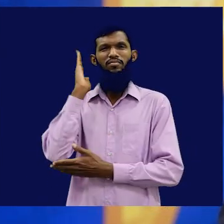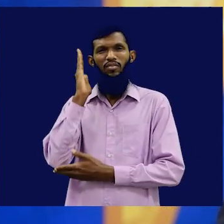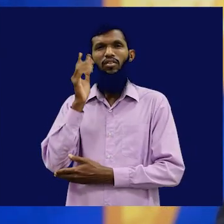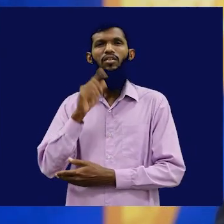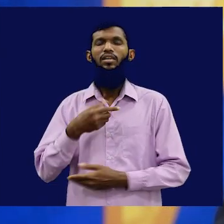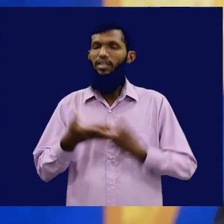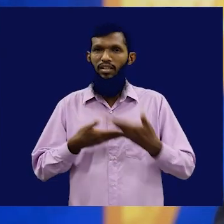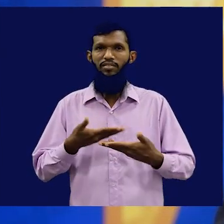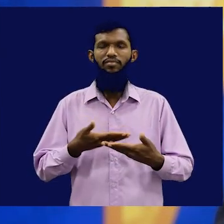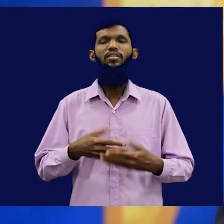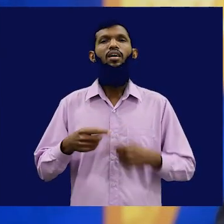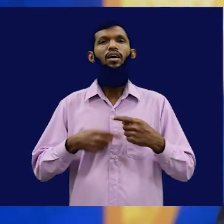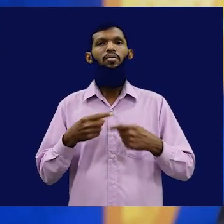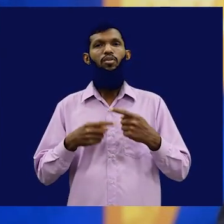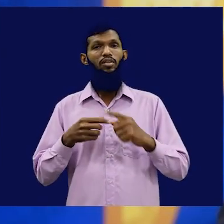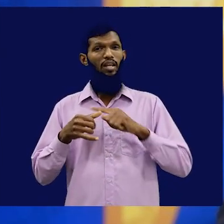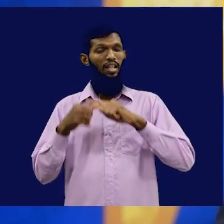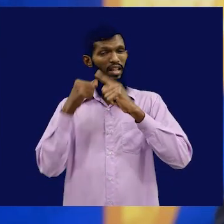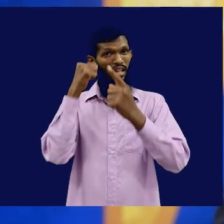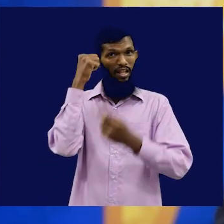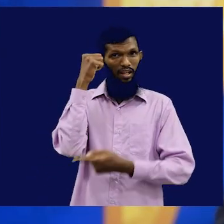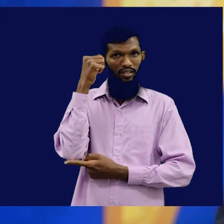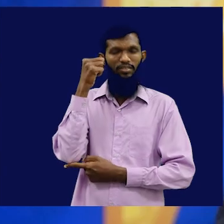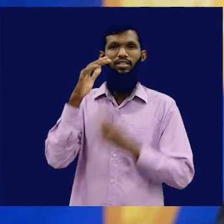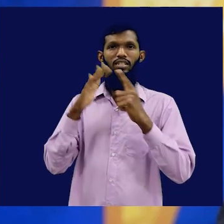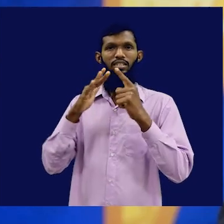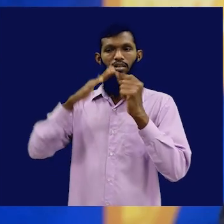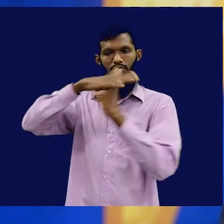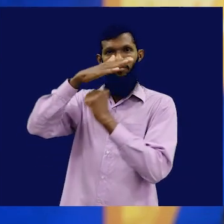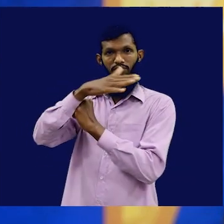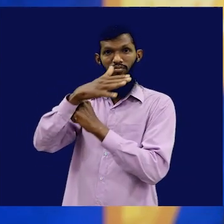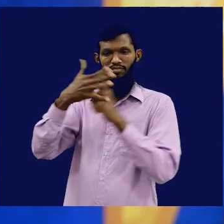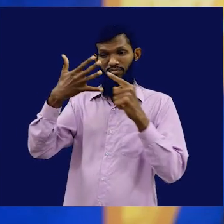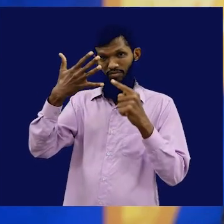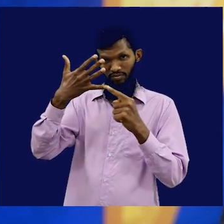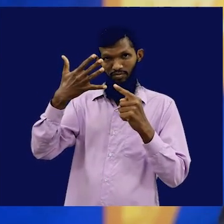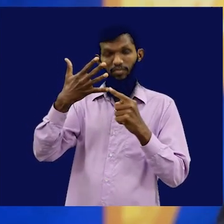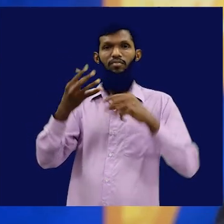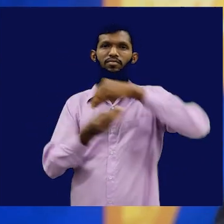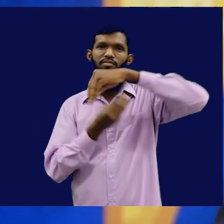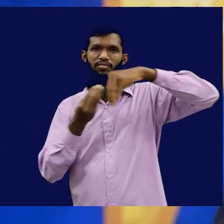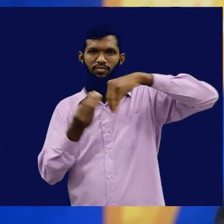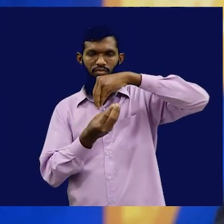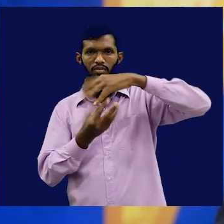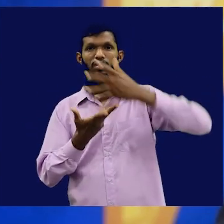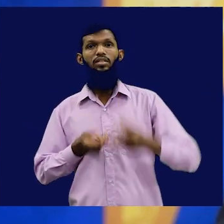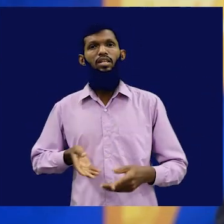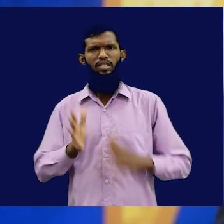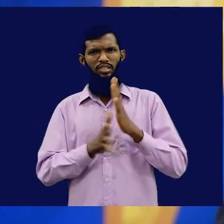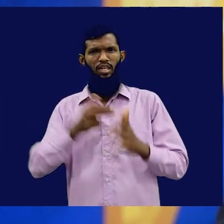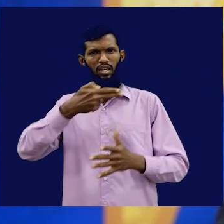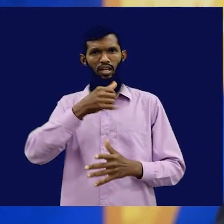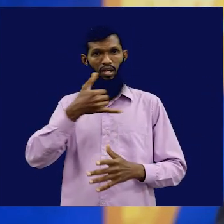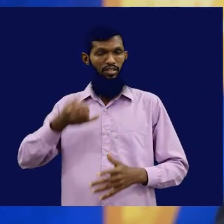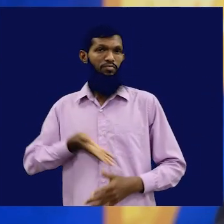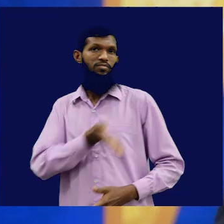this episode of the Risaalath program 2024, we will talk about the final pillar of Islam, which is Hajj or pilgrimage.